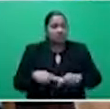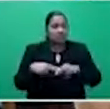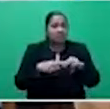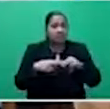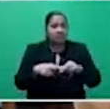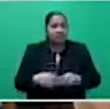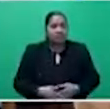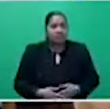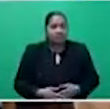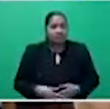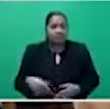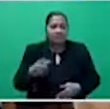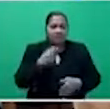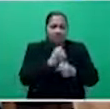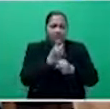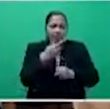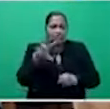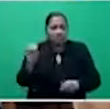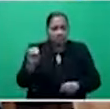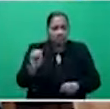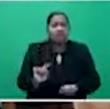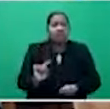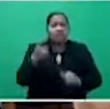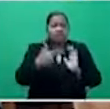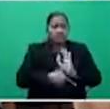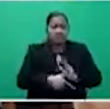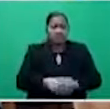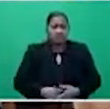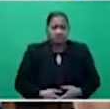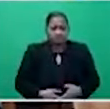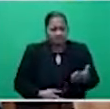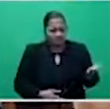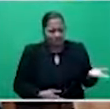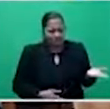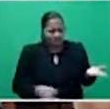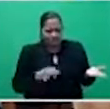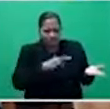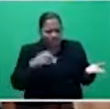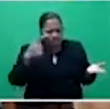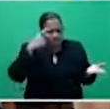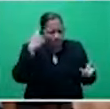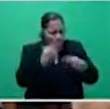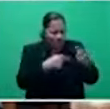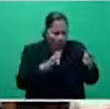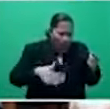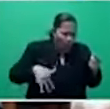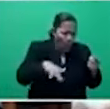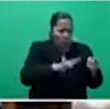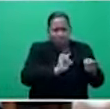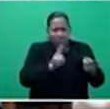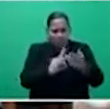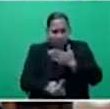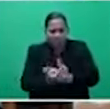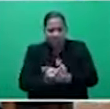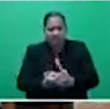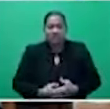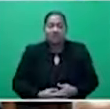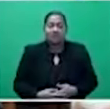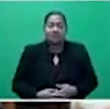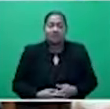G20 for the first time, sir. So they don't take all of this into account. They're caught in a time warp. Mr. Speaker,